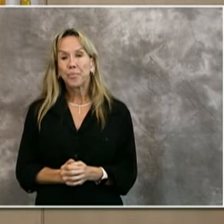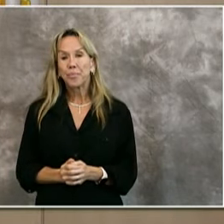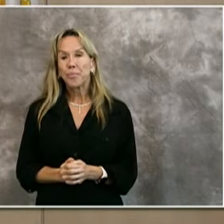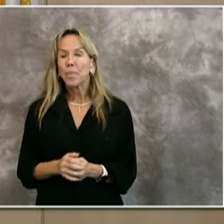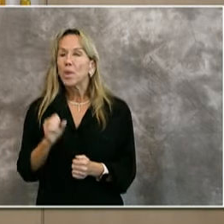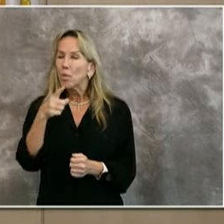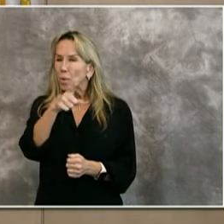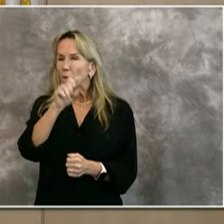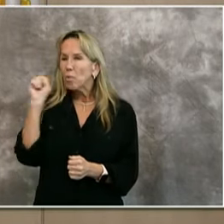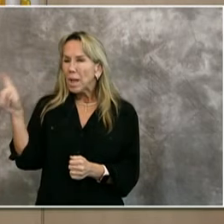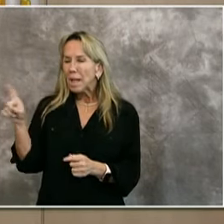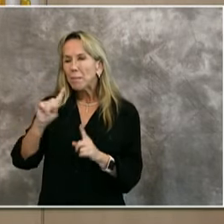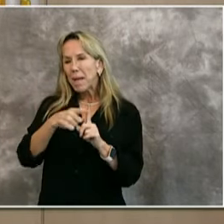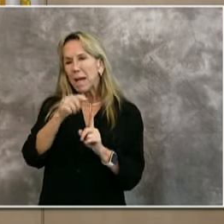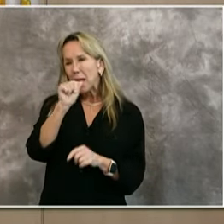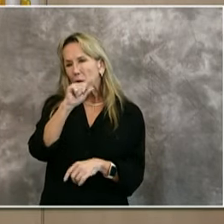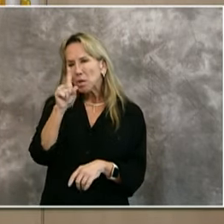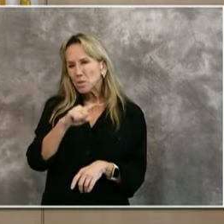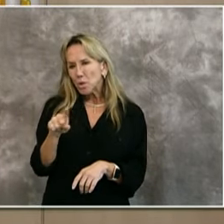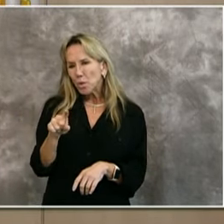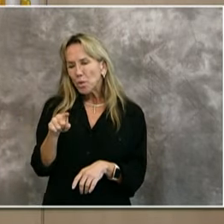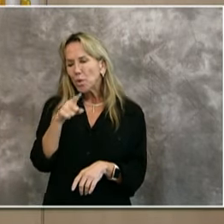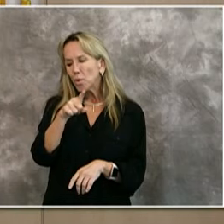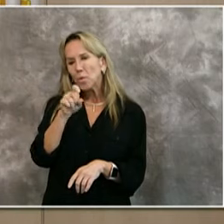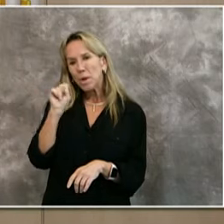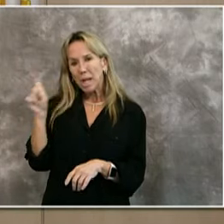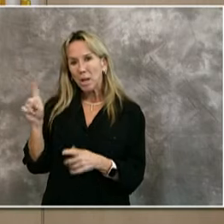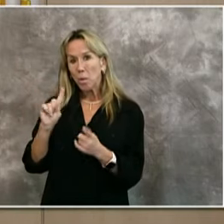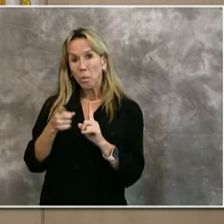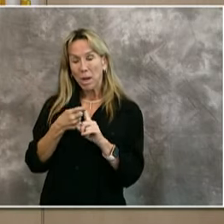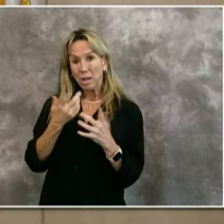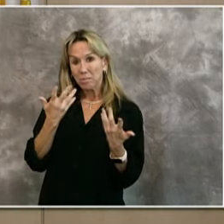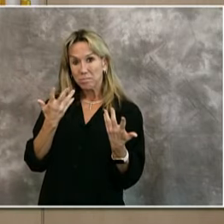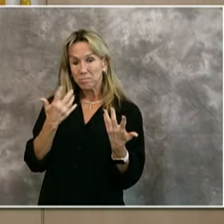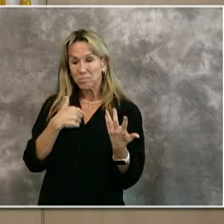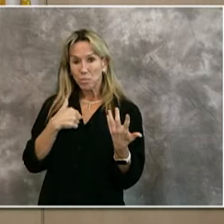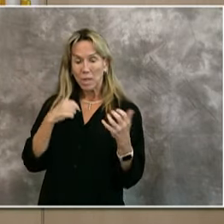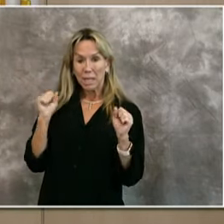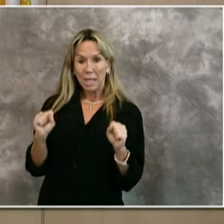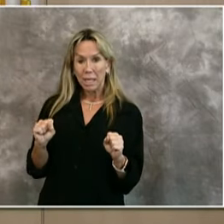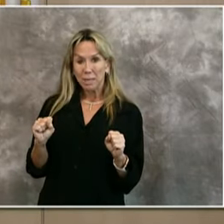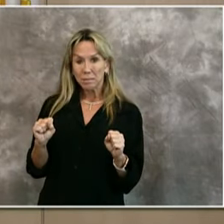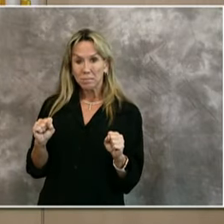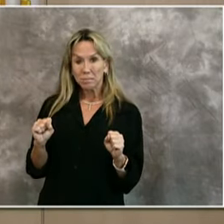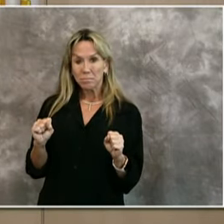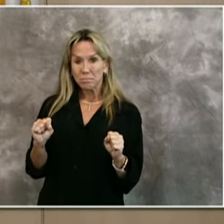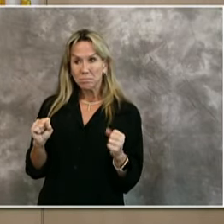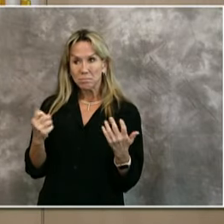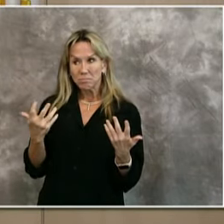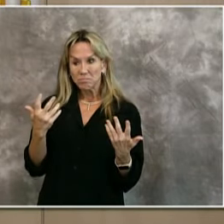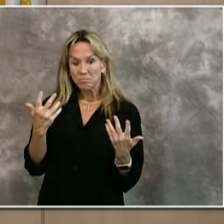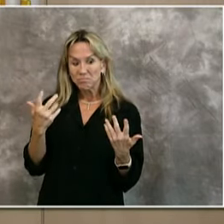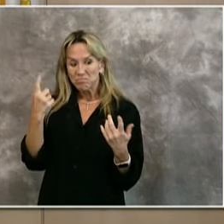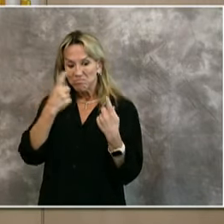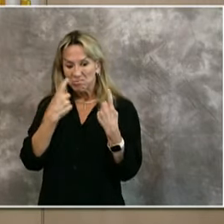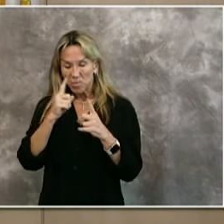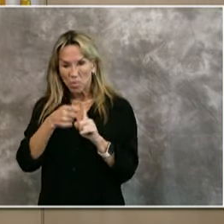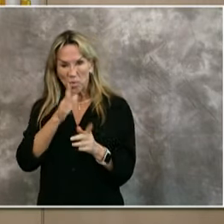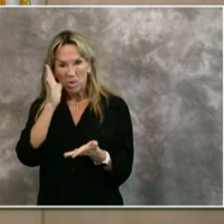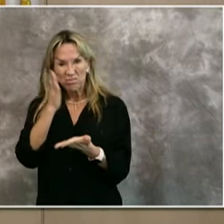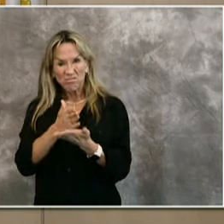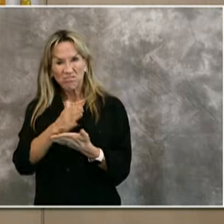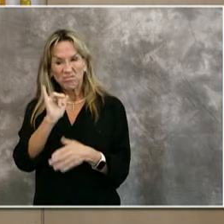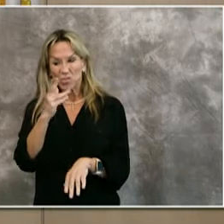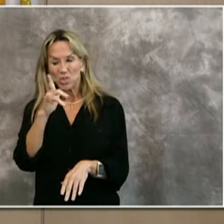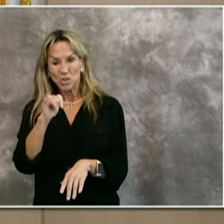the question about Arizona was when would we reconsider, I believe, the lifting July. We will